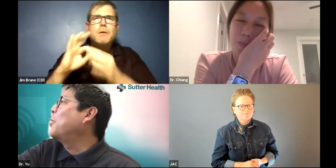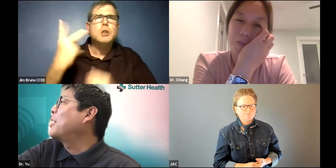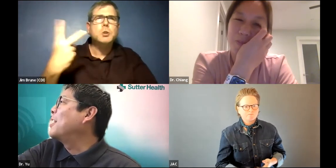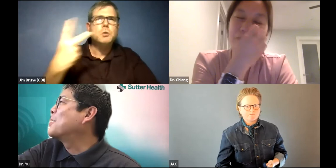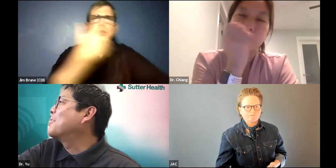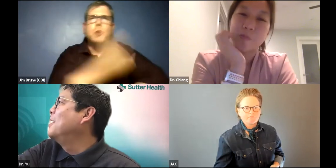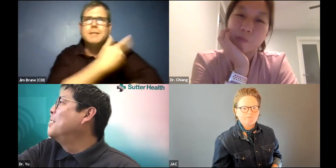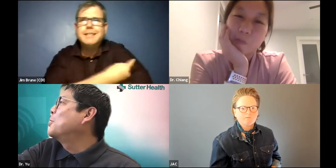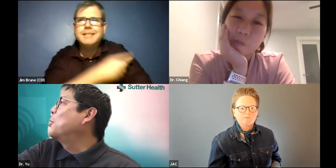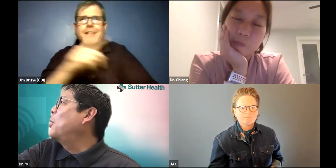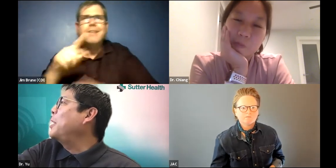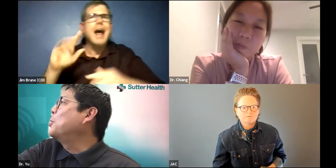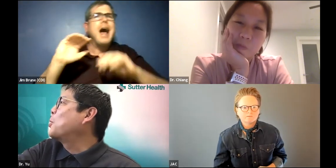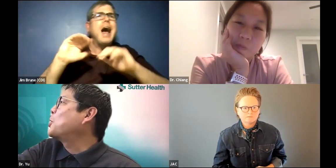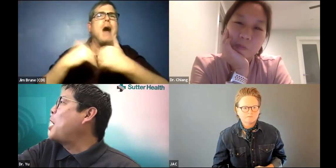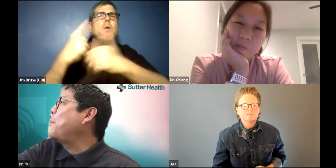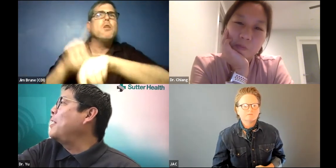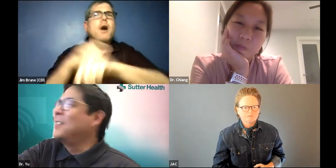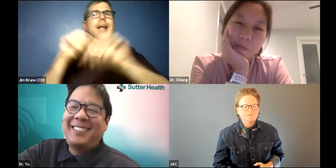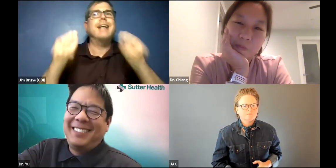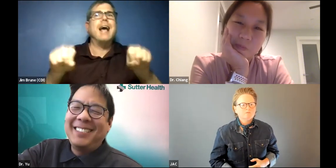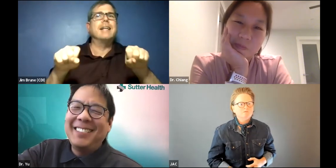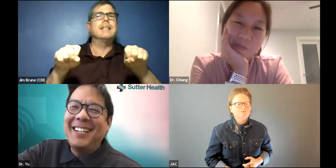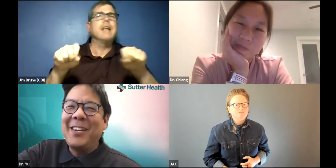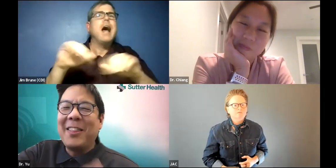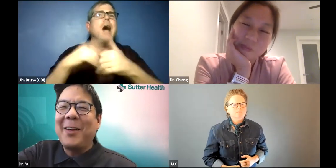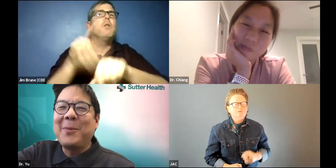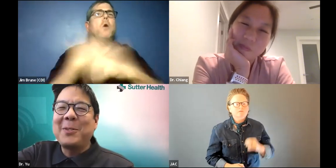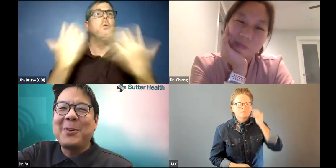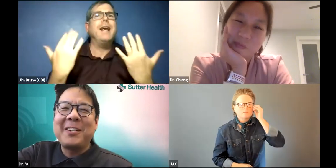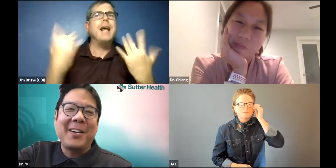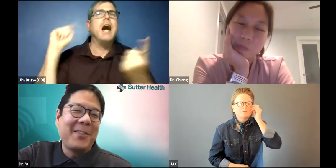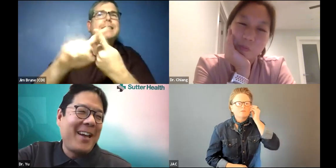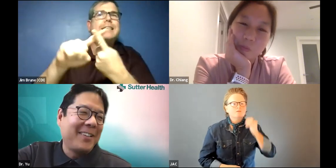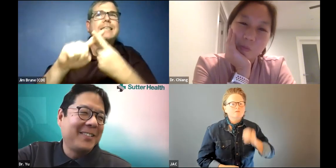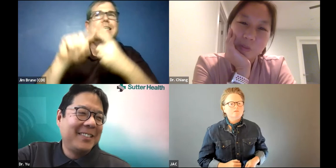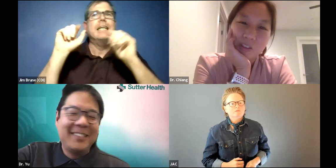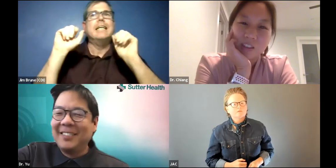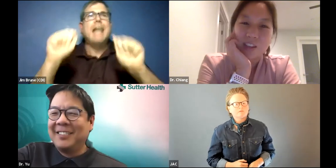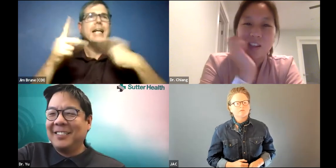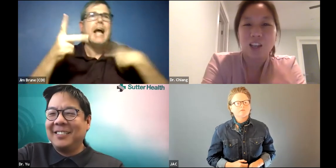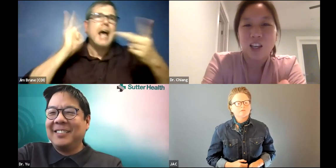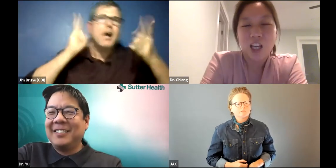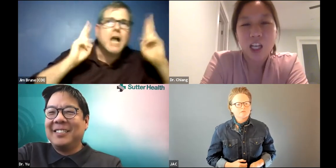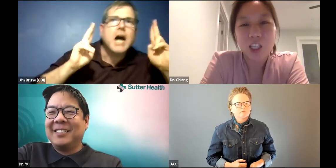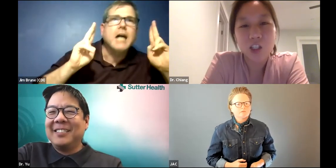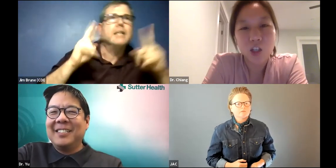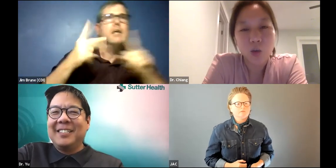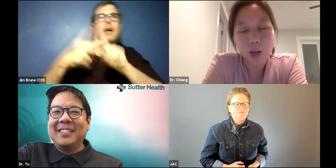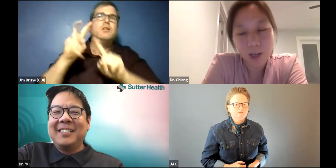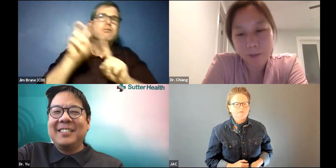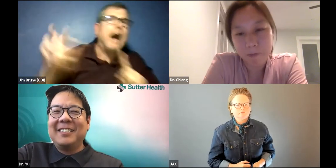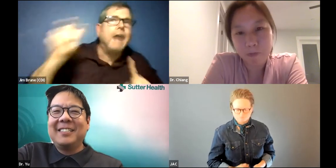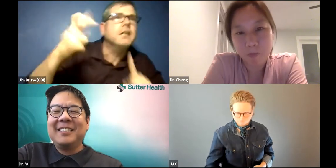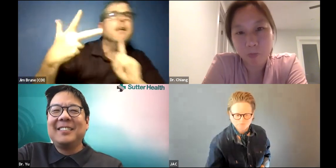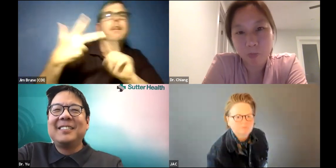for haircuts, to go indoor shopping and all that? What's your take on that? You know,